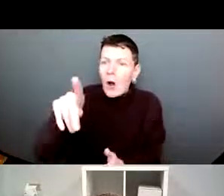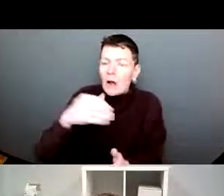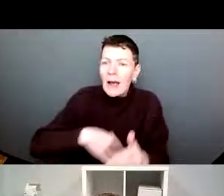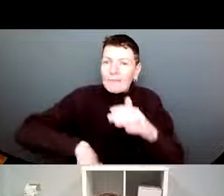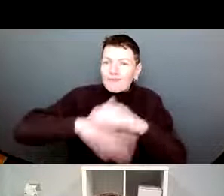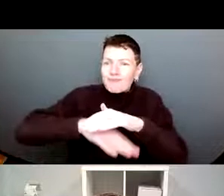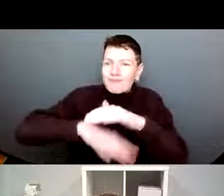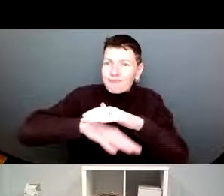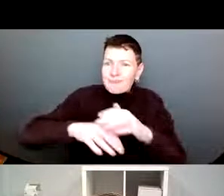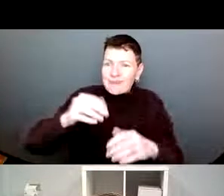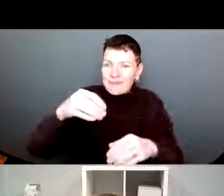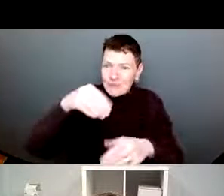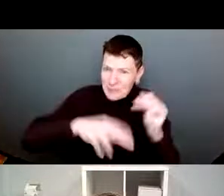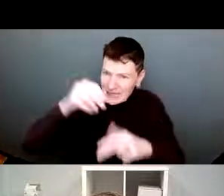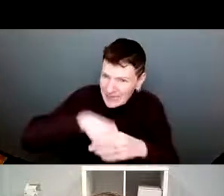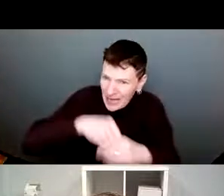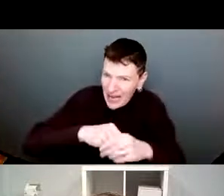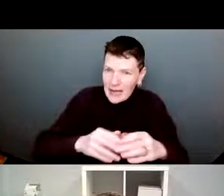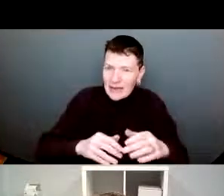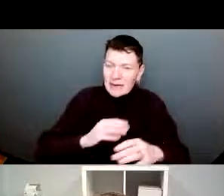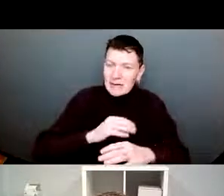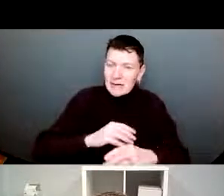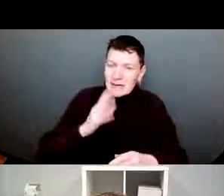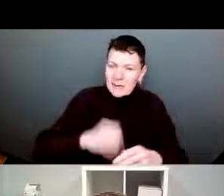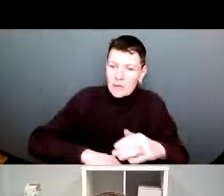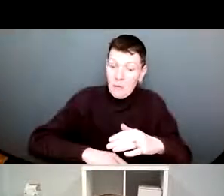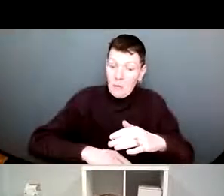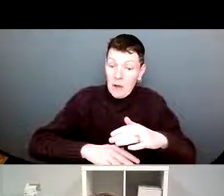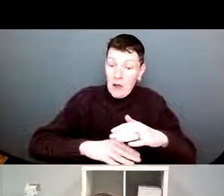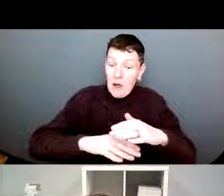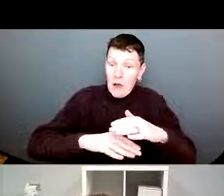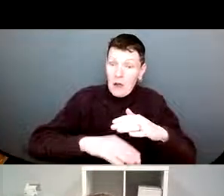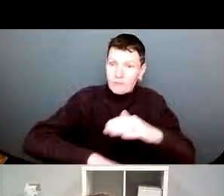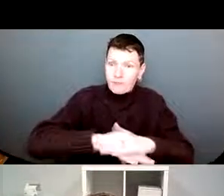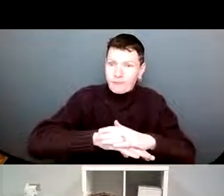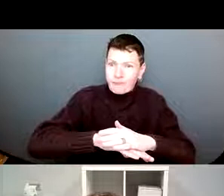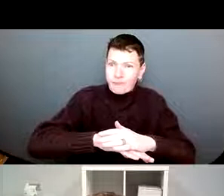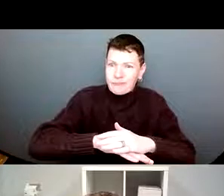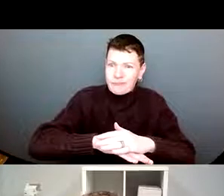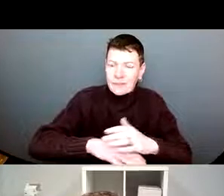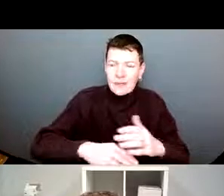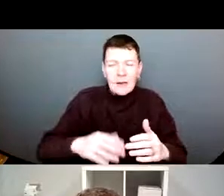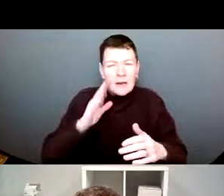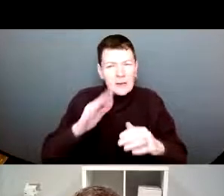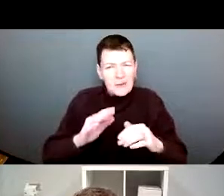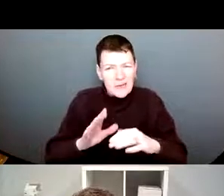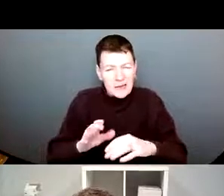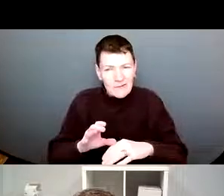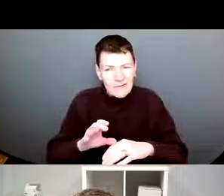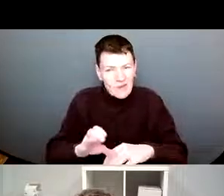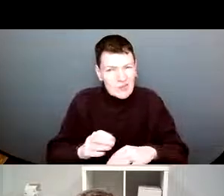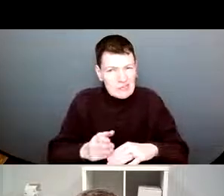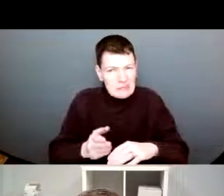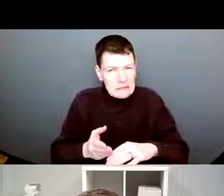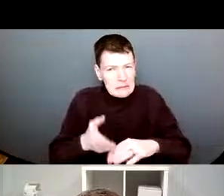it. And that'll only allow volume to go to a certain level. I know you can push it a little bit kind of harder here in